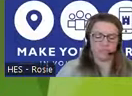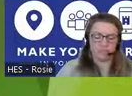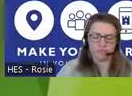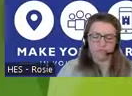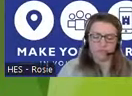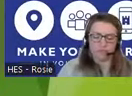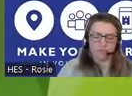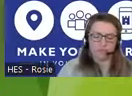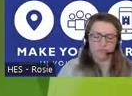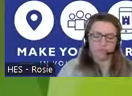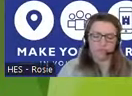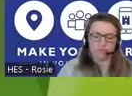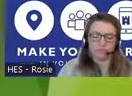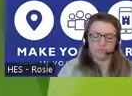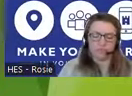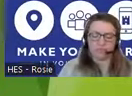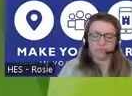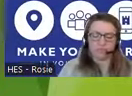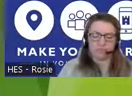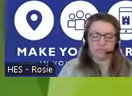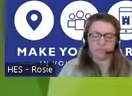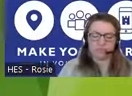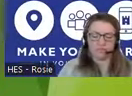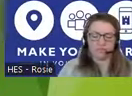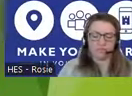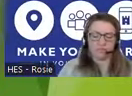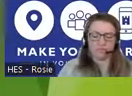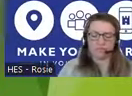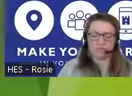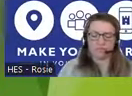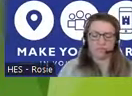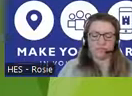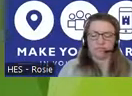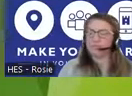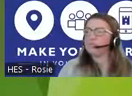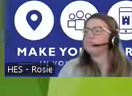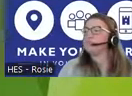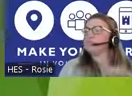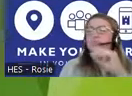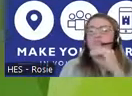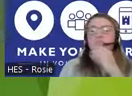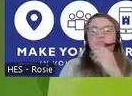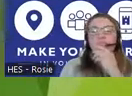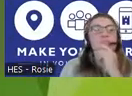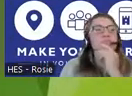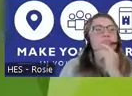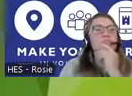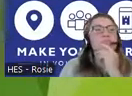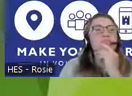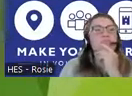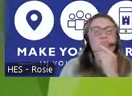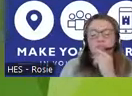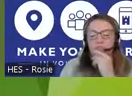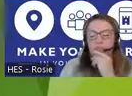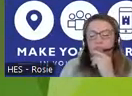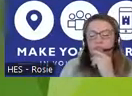rain? So it's just kind of thinking ahead to those things that are going to be a challenge for people, making sure there's access to a